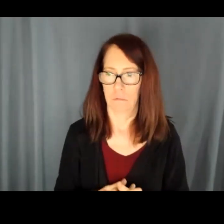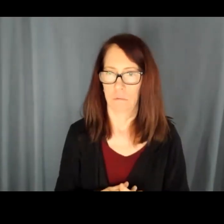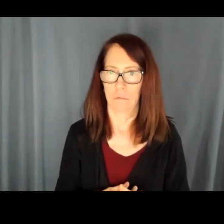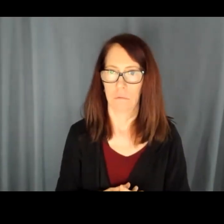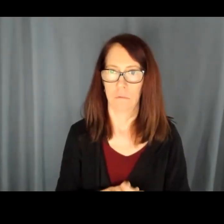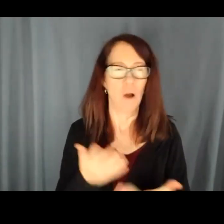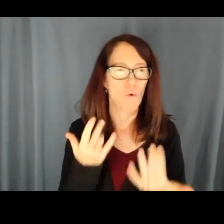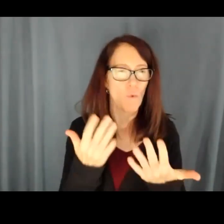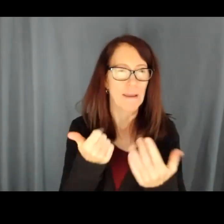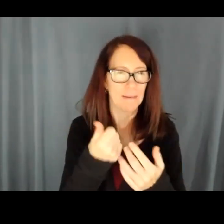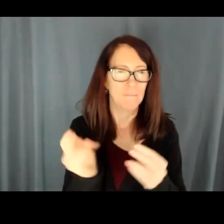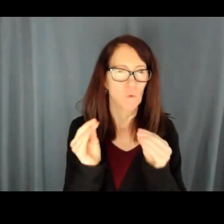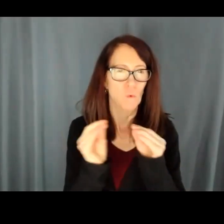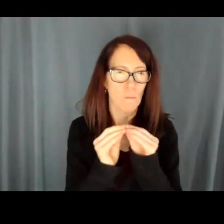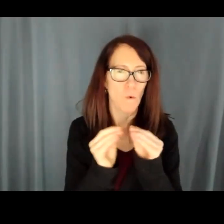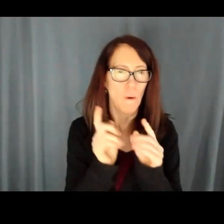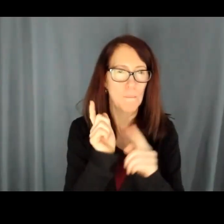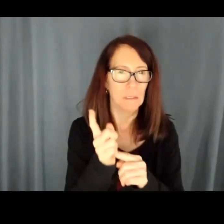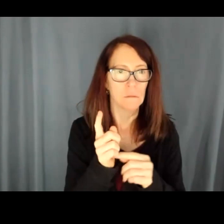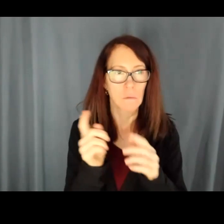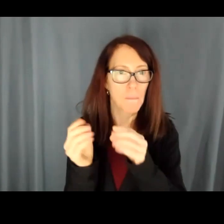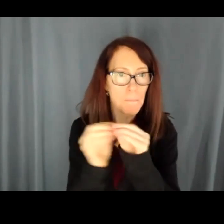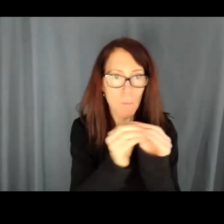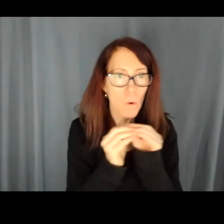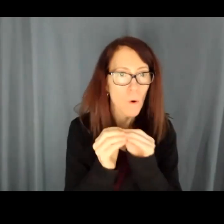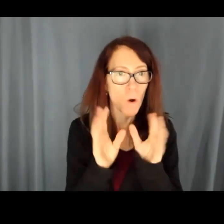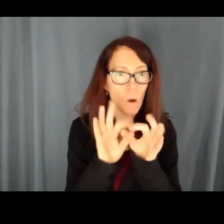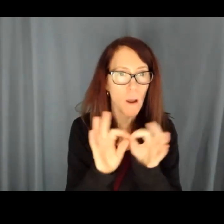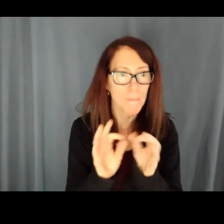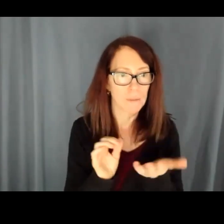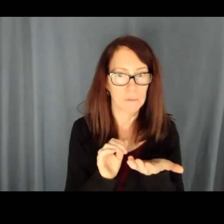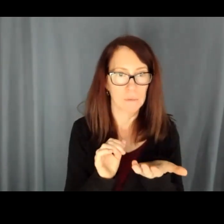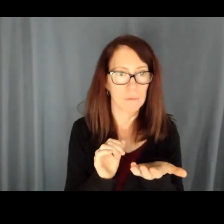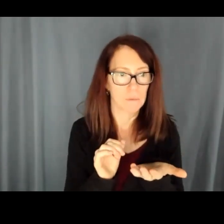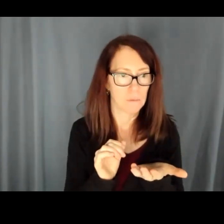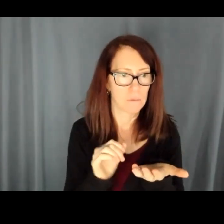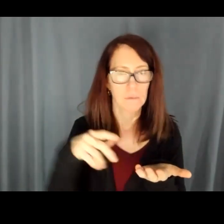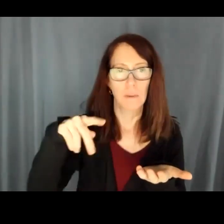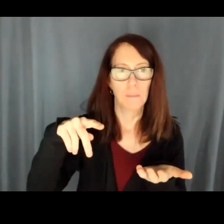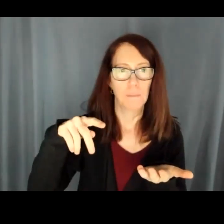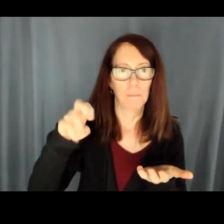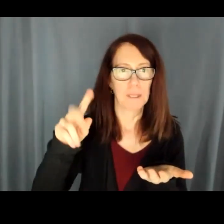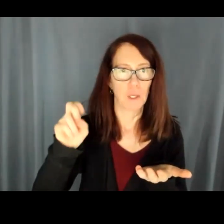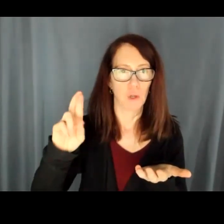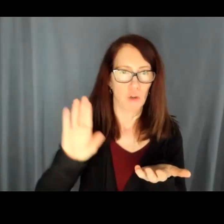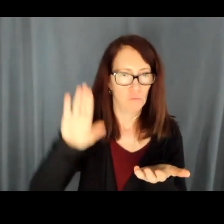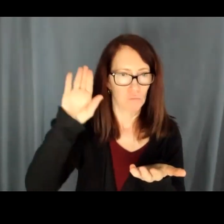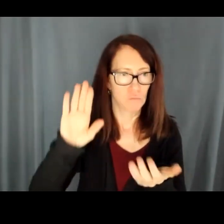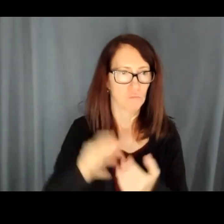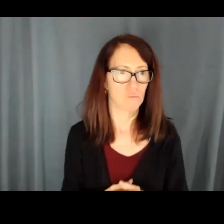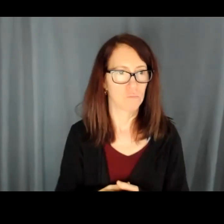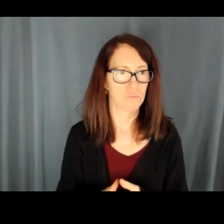wait a few moments more to see if folks have any other comments on this. Peter's hand is up.